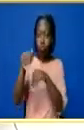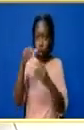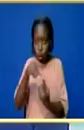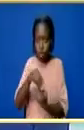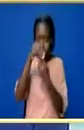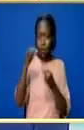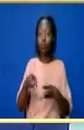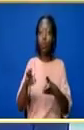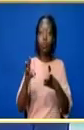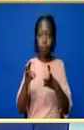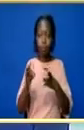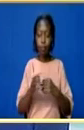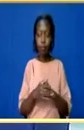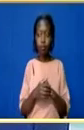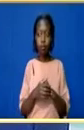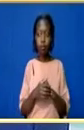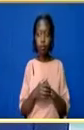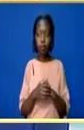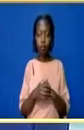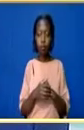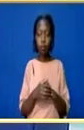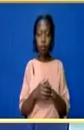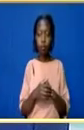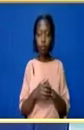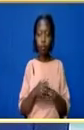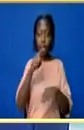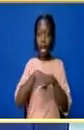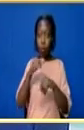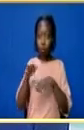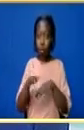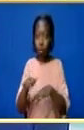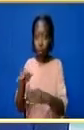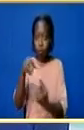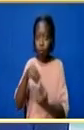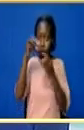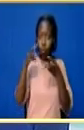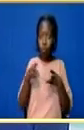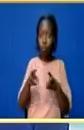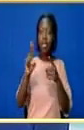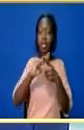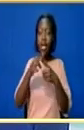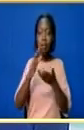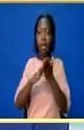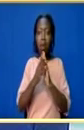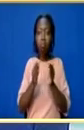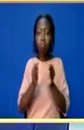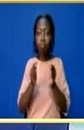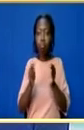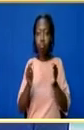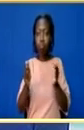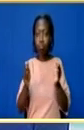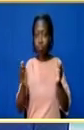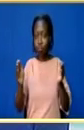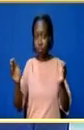Okay. And when they are following that channel, that channel, if not looked at, it becomes a bigger channel.